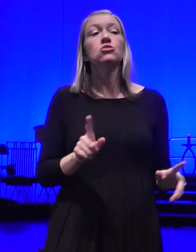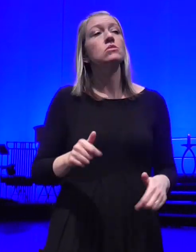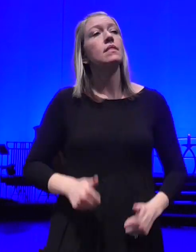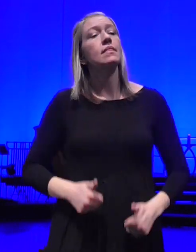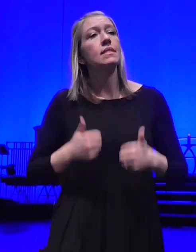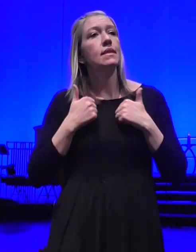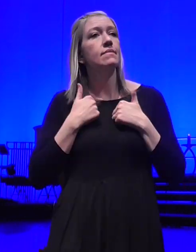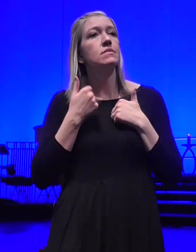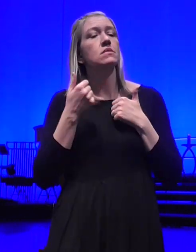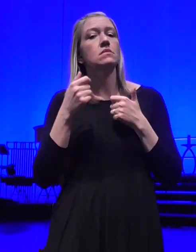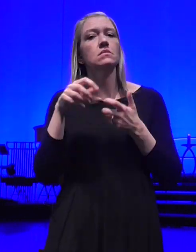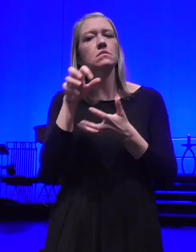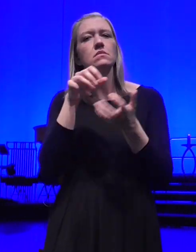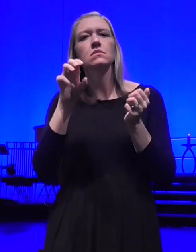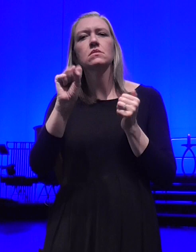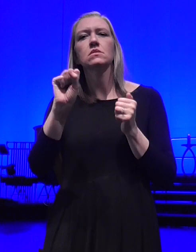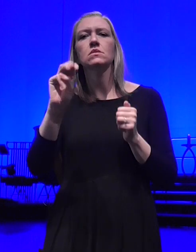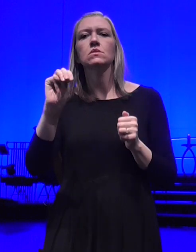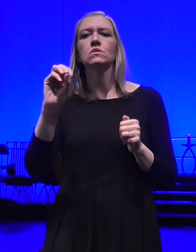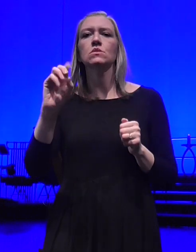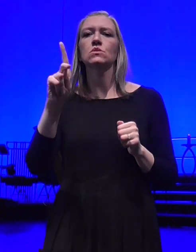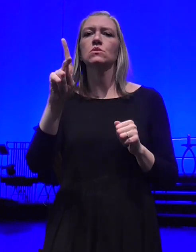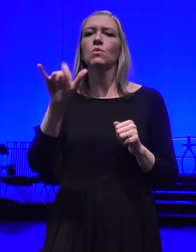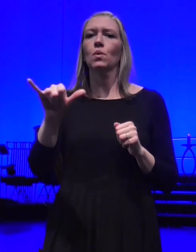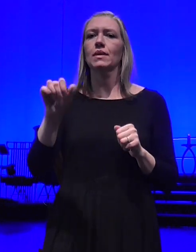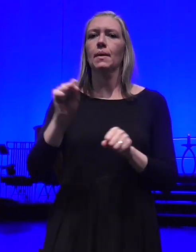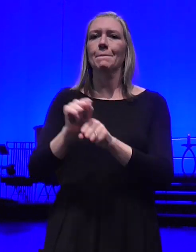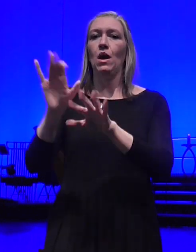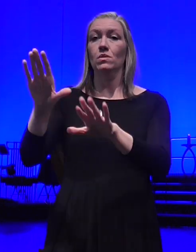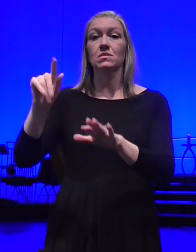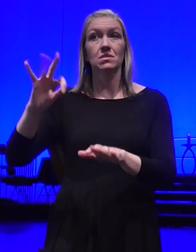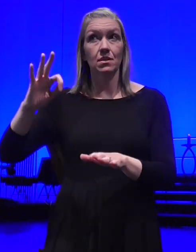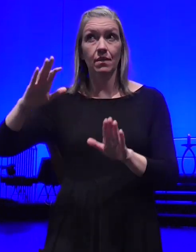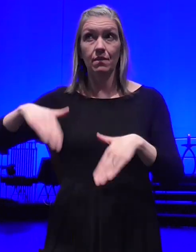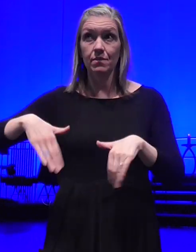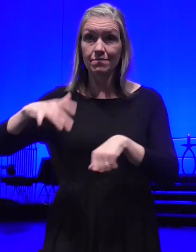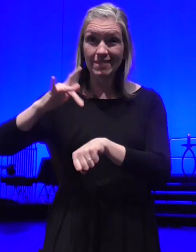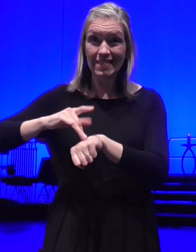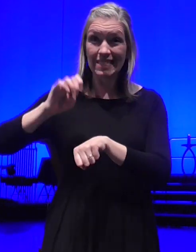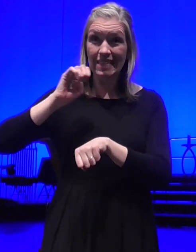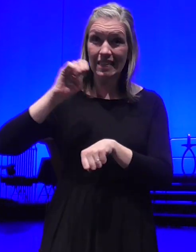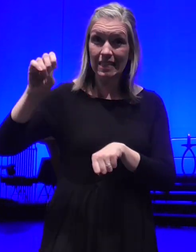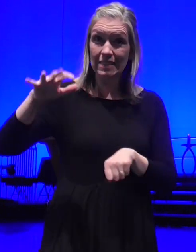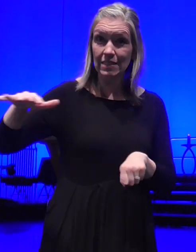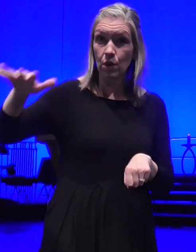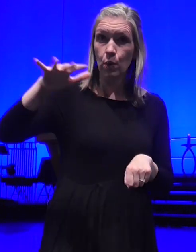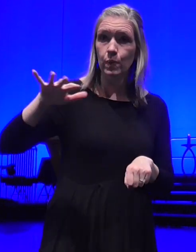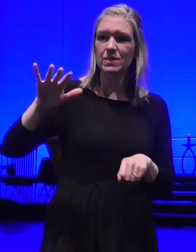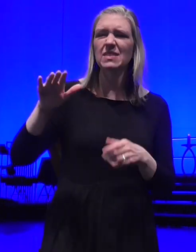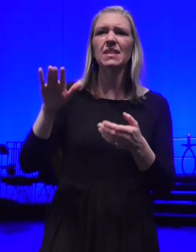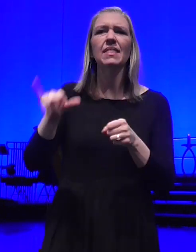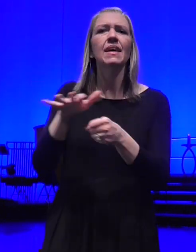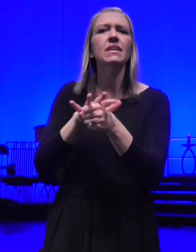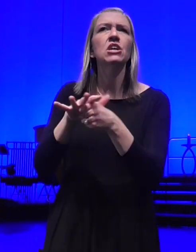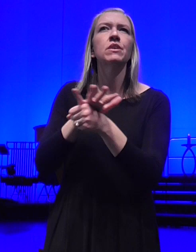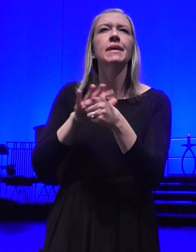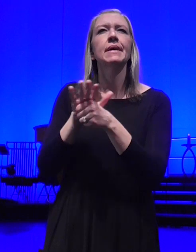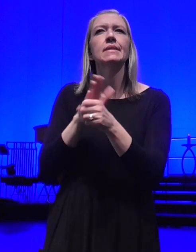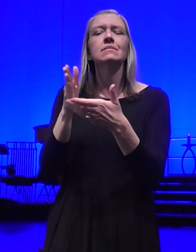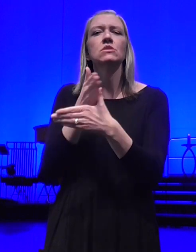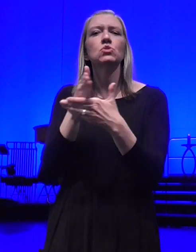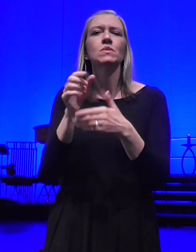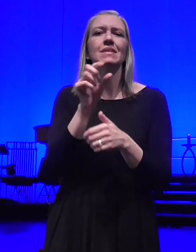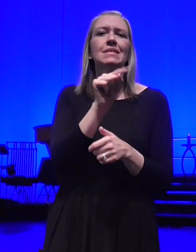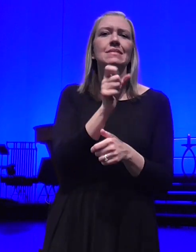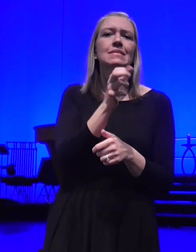Smoky Mountains. For those of you who are not East Coasters, you may not know that. It sits between Tennessee, that area sits between